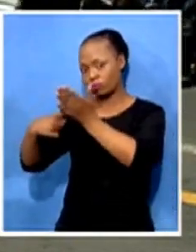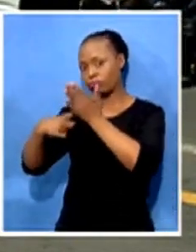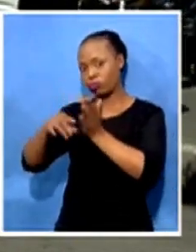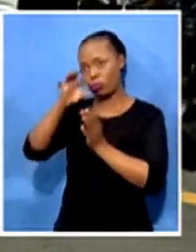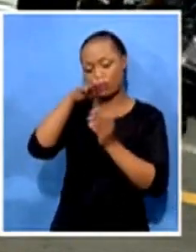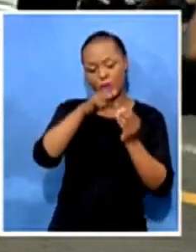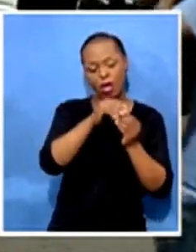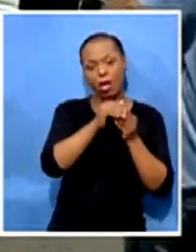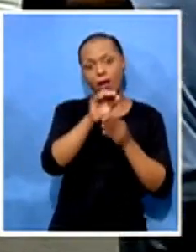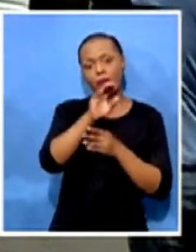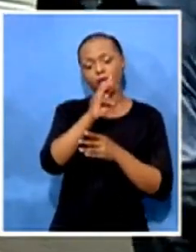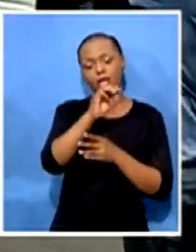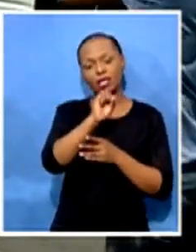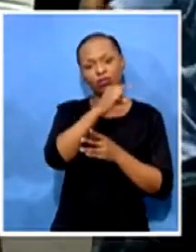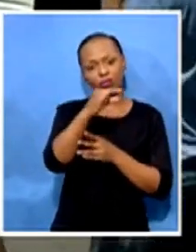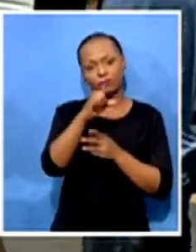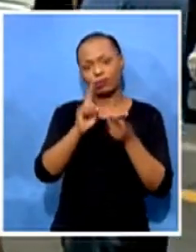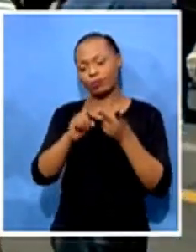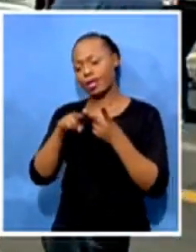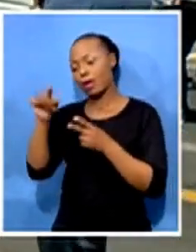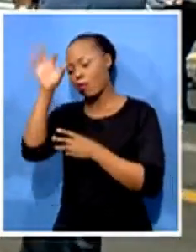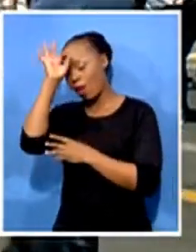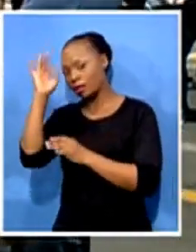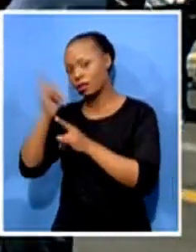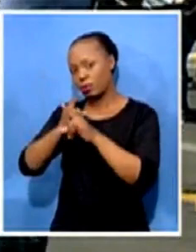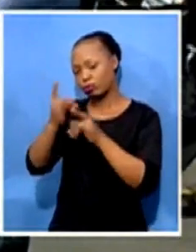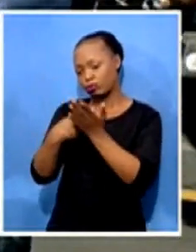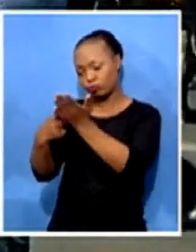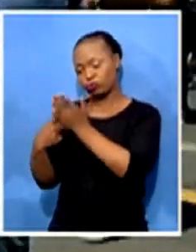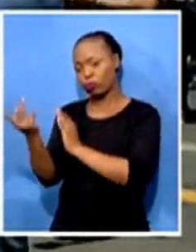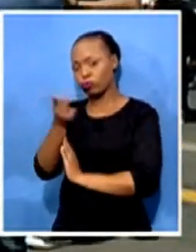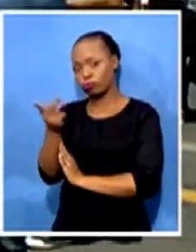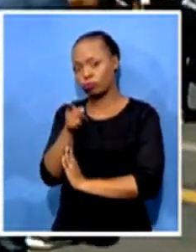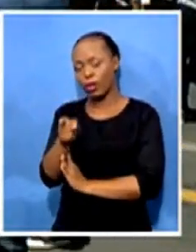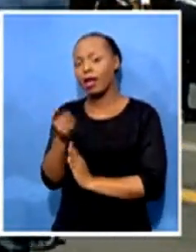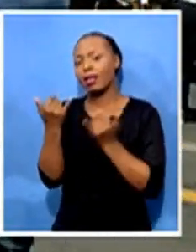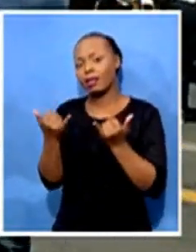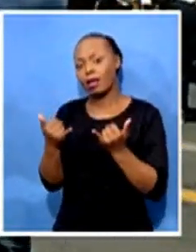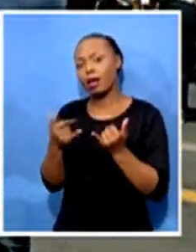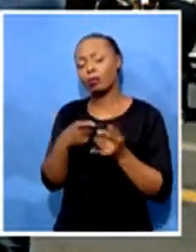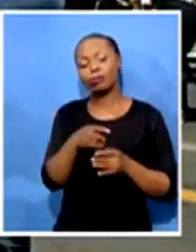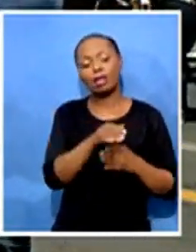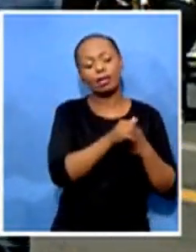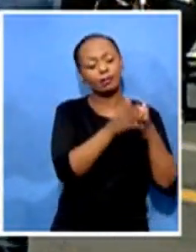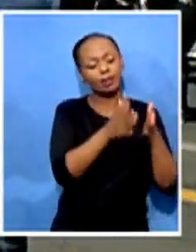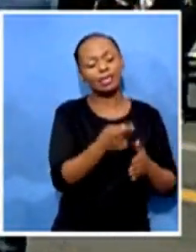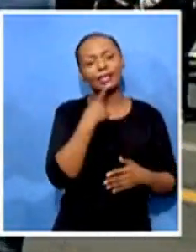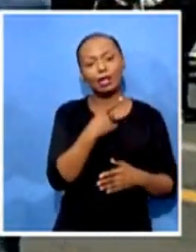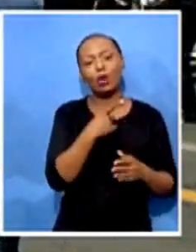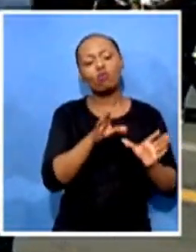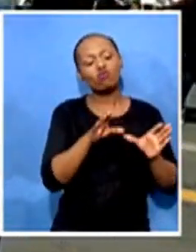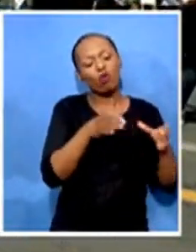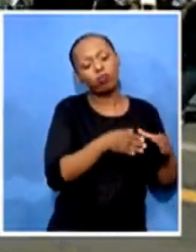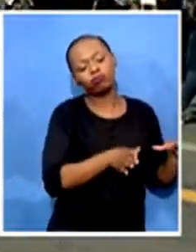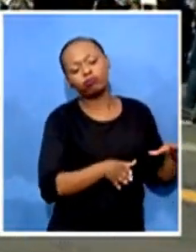Prince. The issue is that it seems as though the EFF leadership wants the entire group to move past this point towards the school.